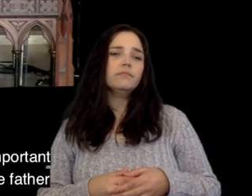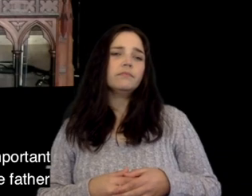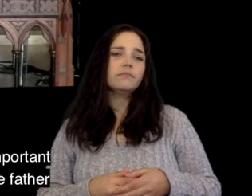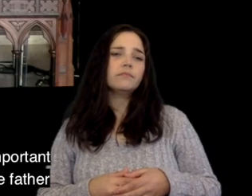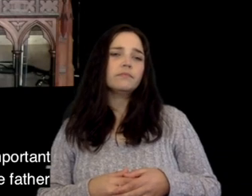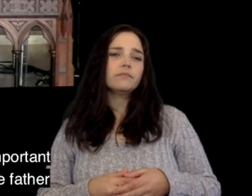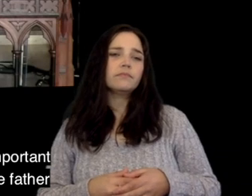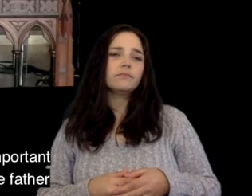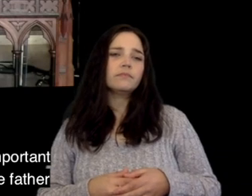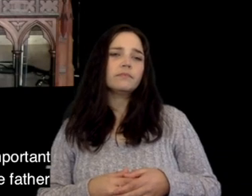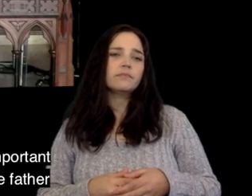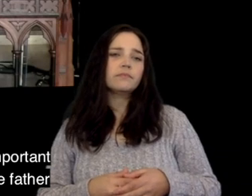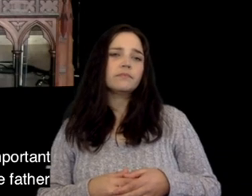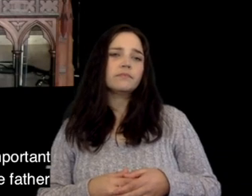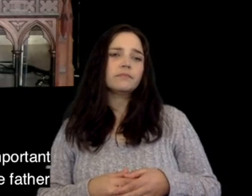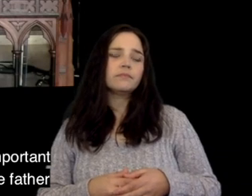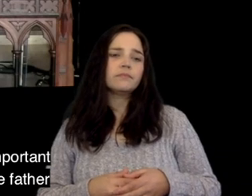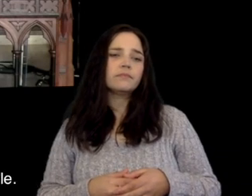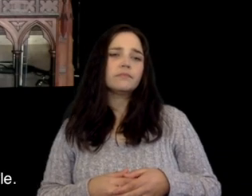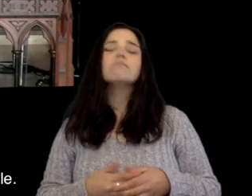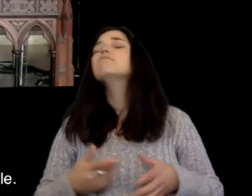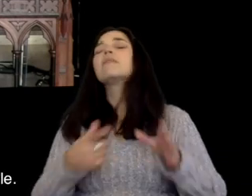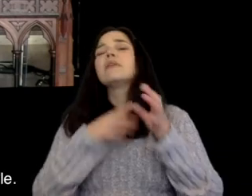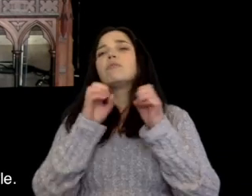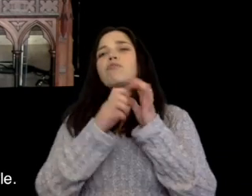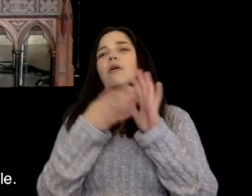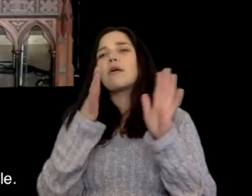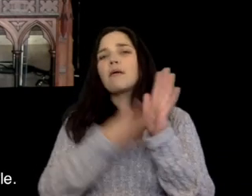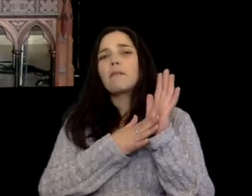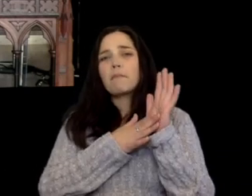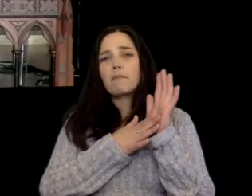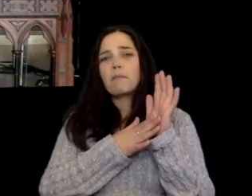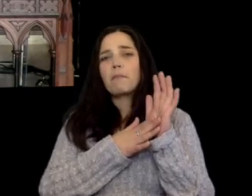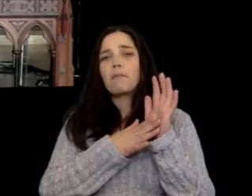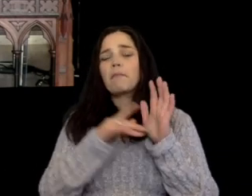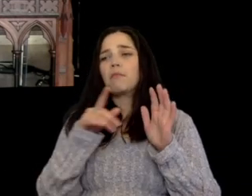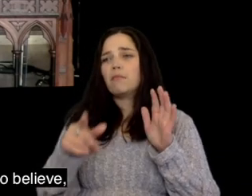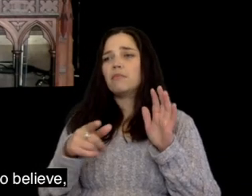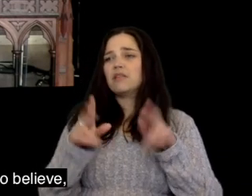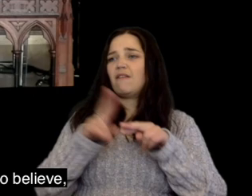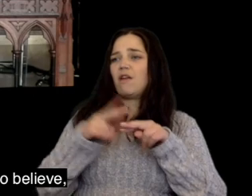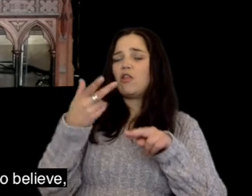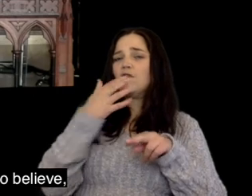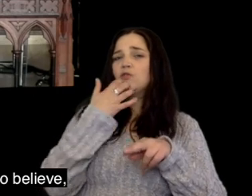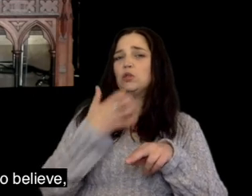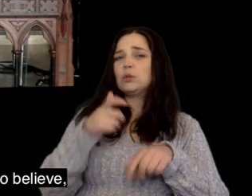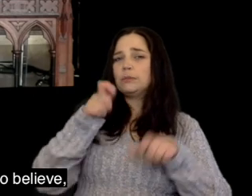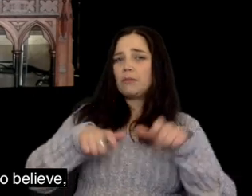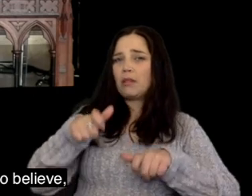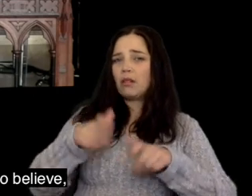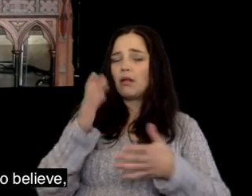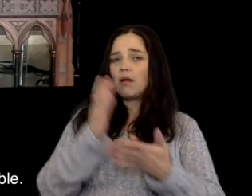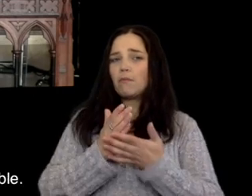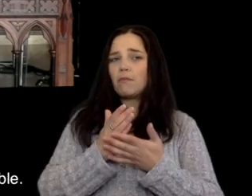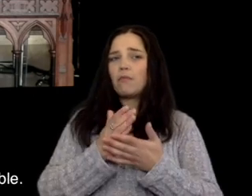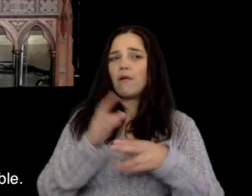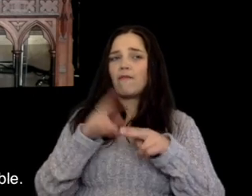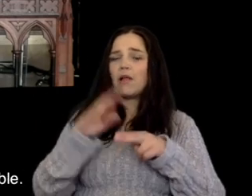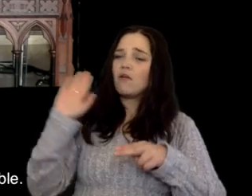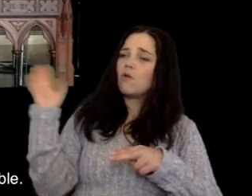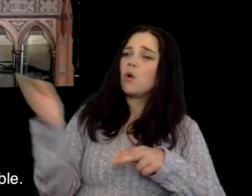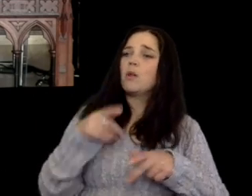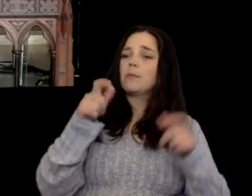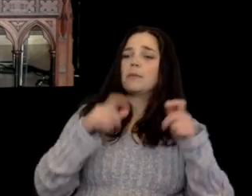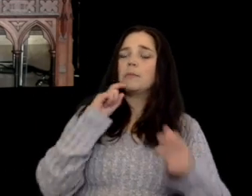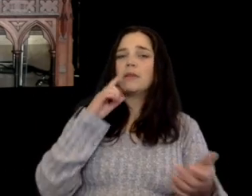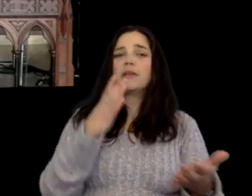And Abraham is very important because Abraham is the father of the Jewish people. In fact, the father of all